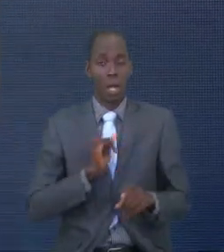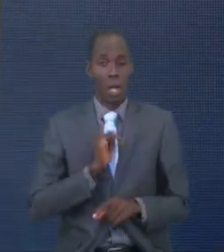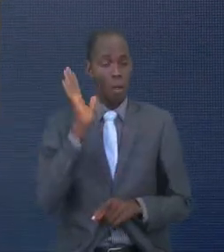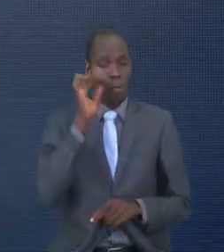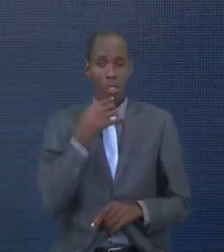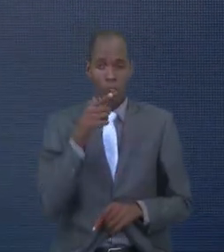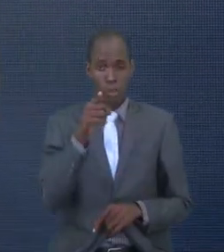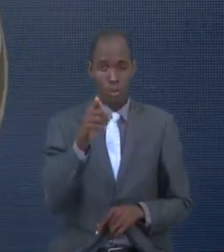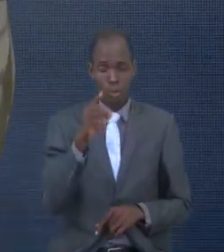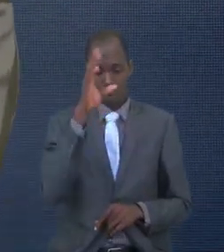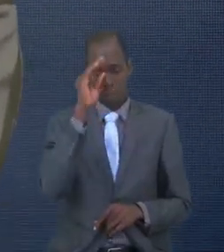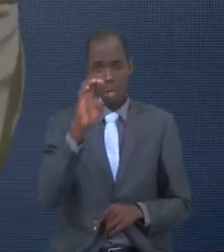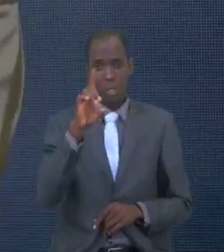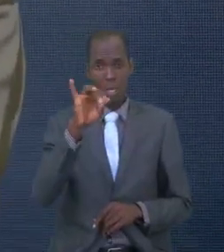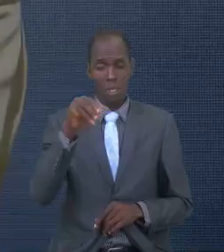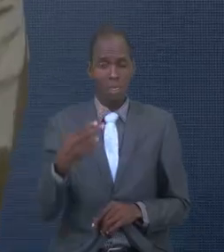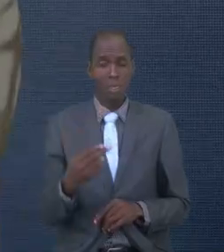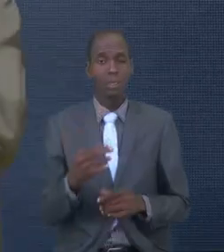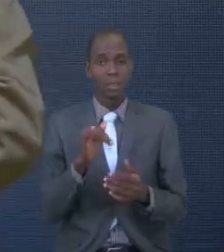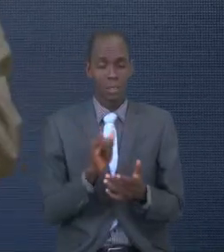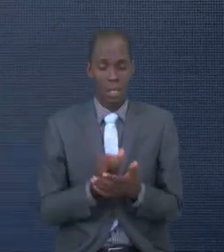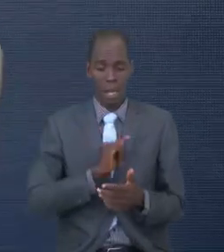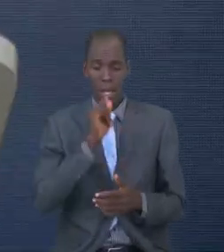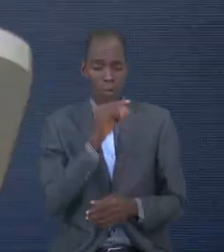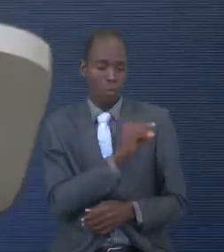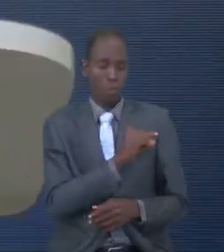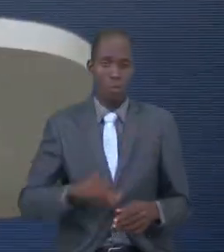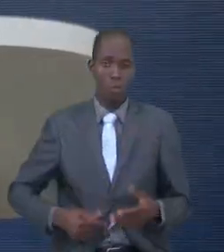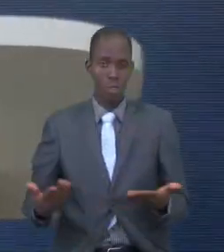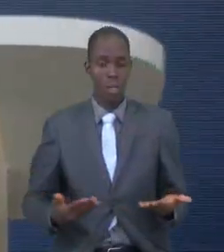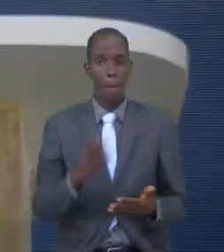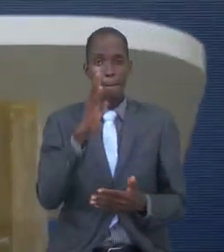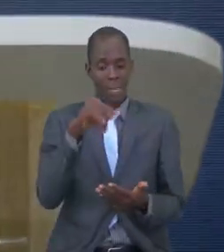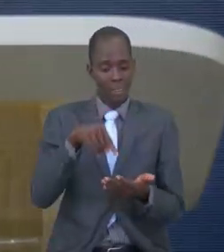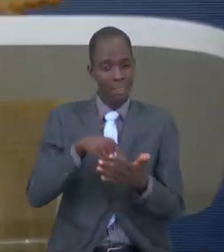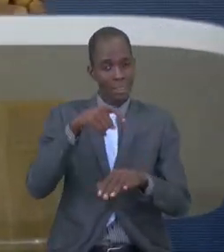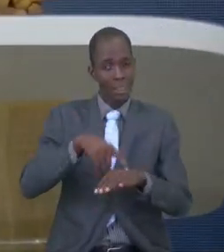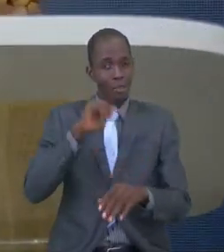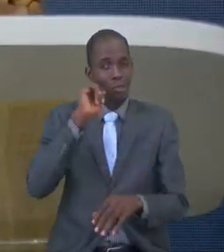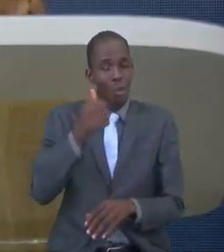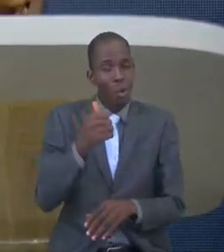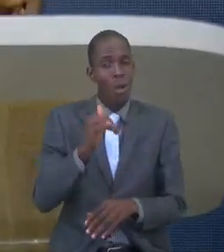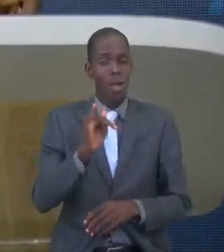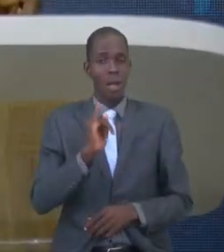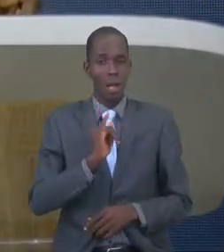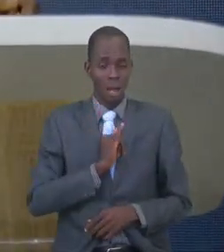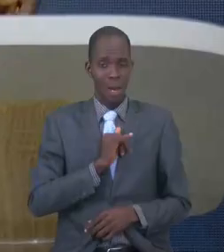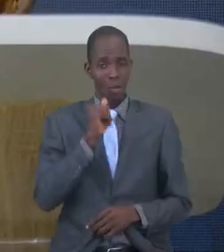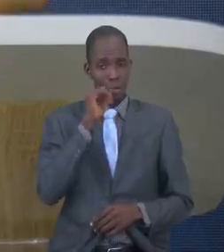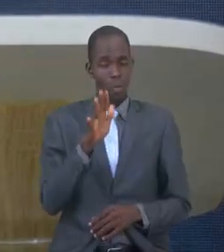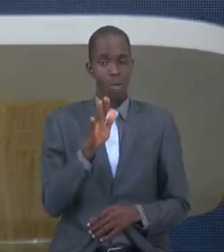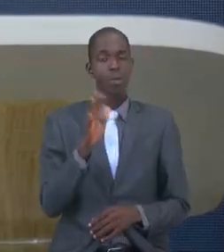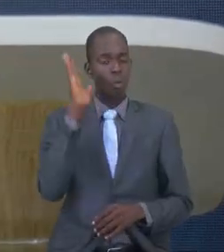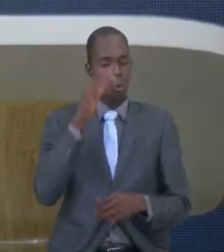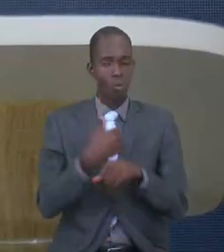By this time tomorrow, I'll make your life like one of those prophets of